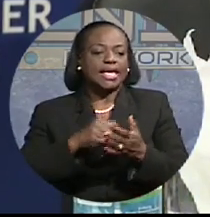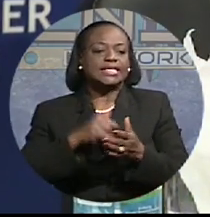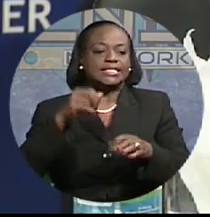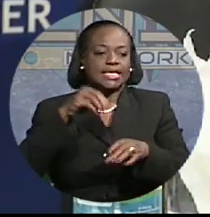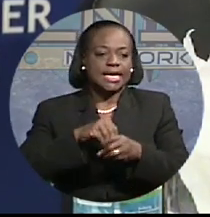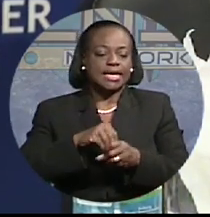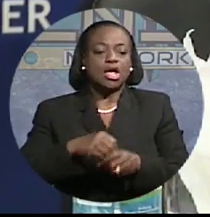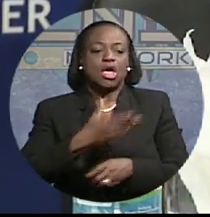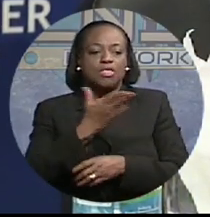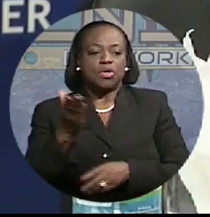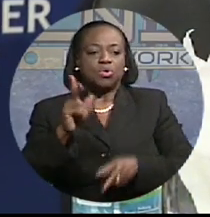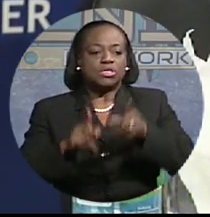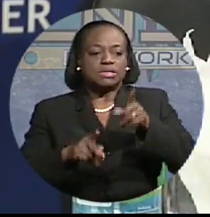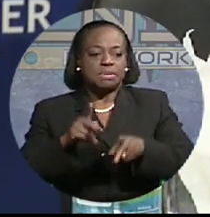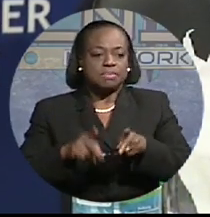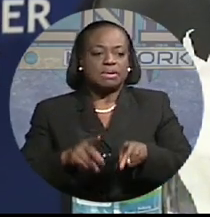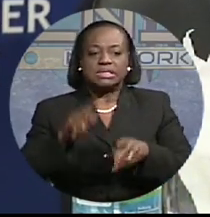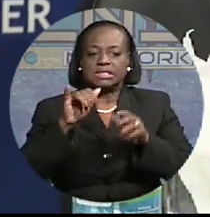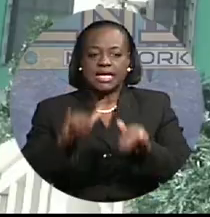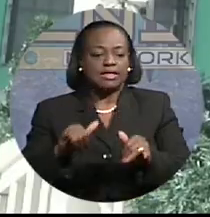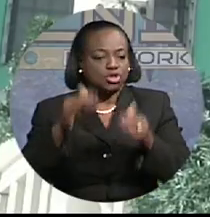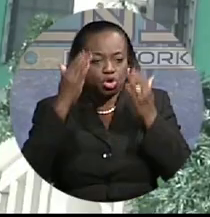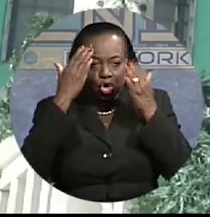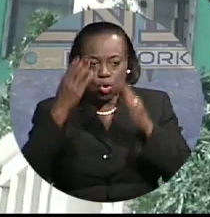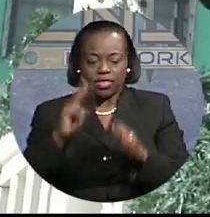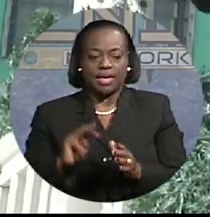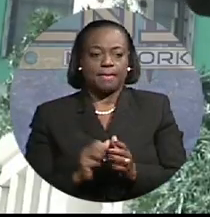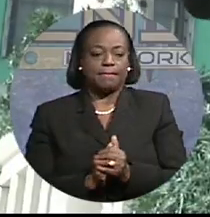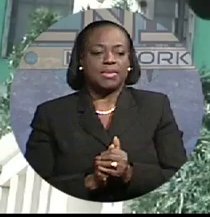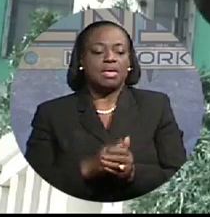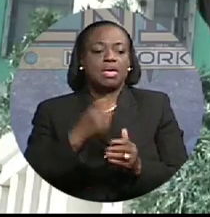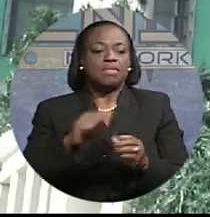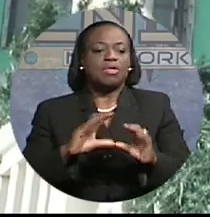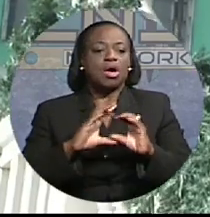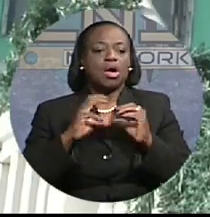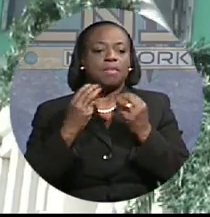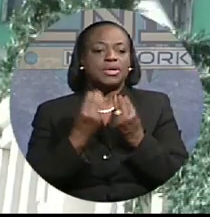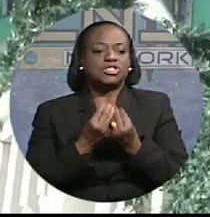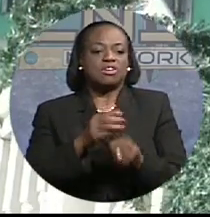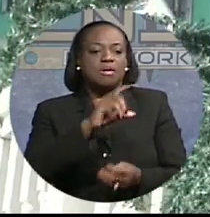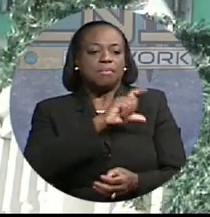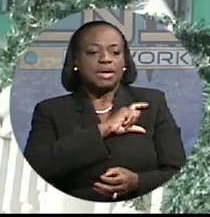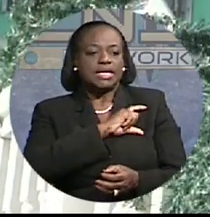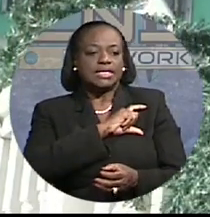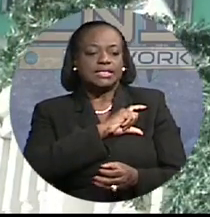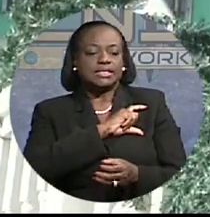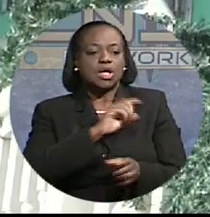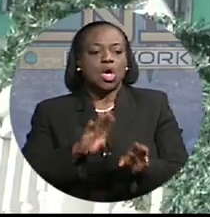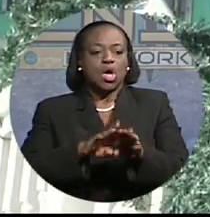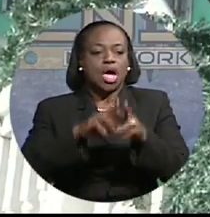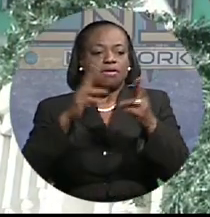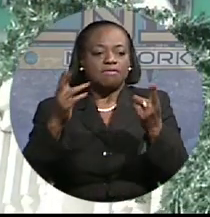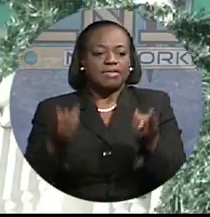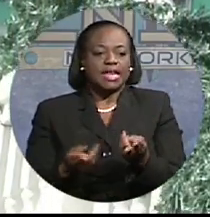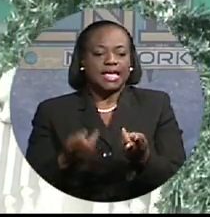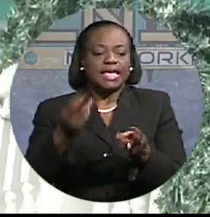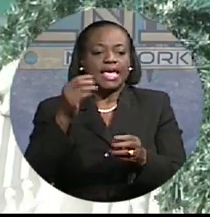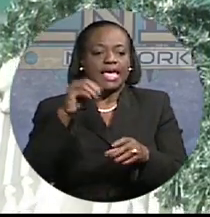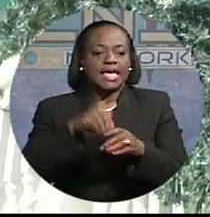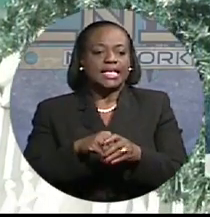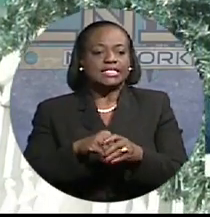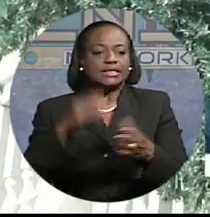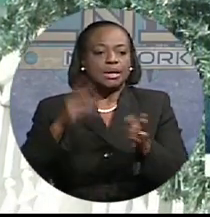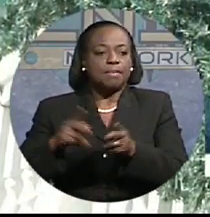people remain anonymous. The Commissioner of Police also unveiling his 2014 policing plan. It